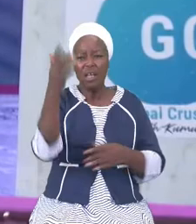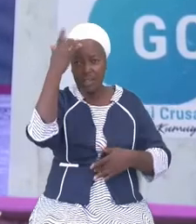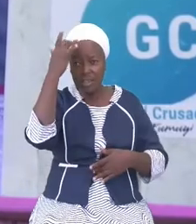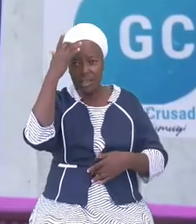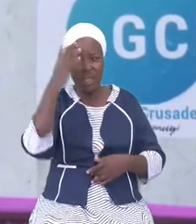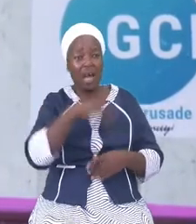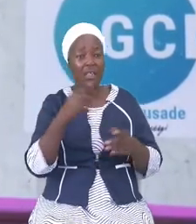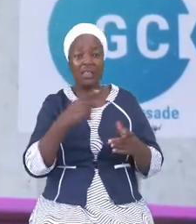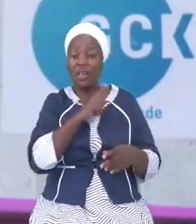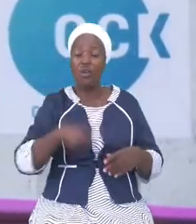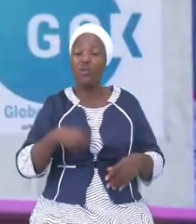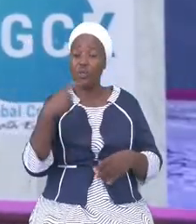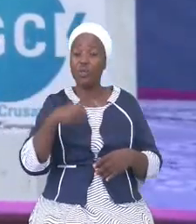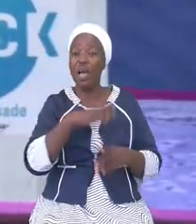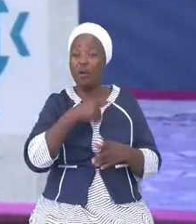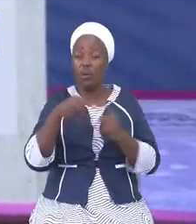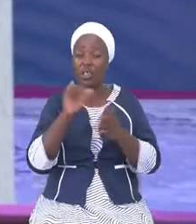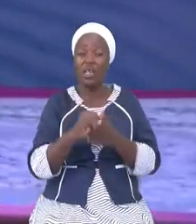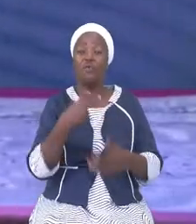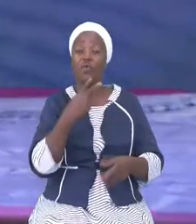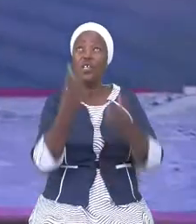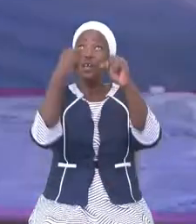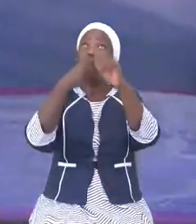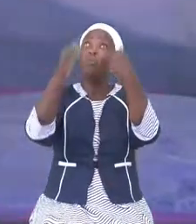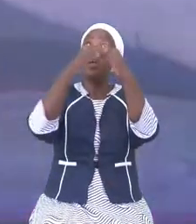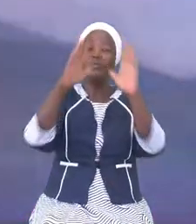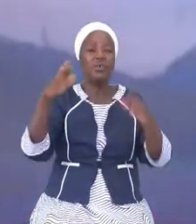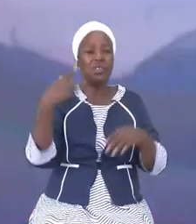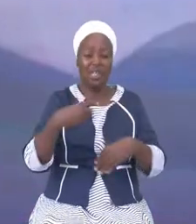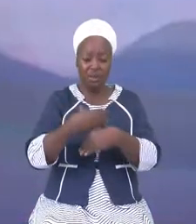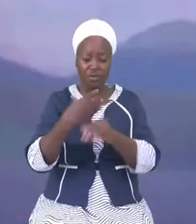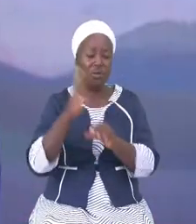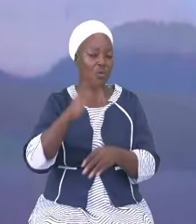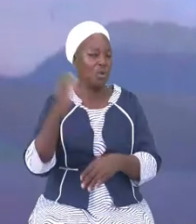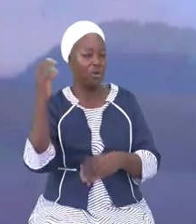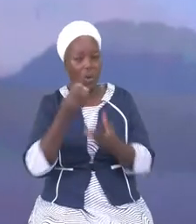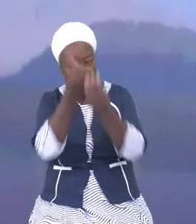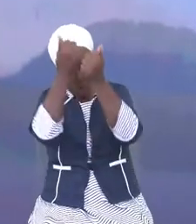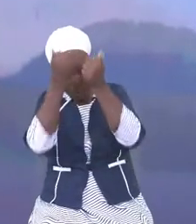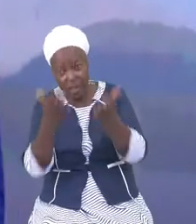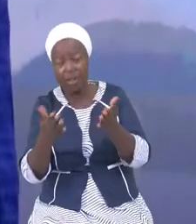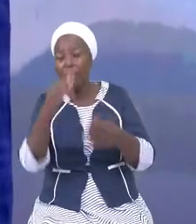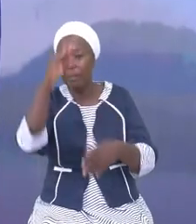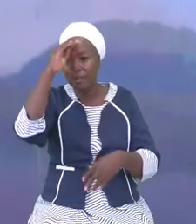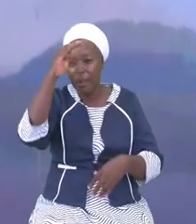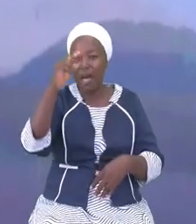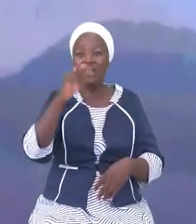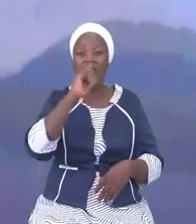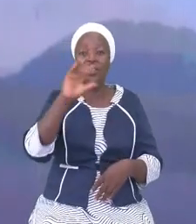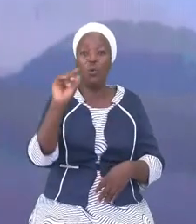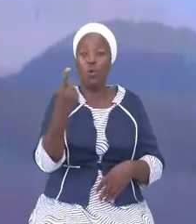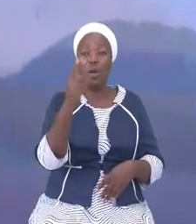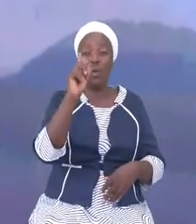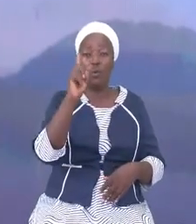voice comes from heaven, the creature will obey. Man is the only